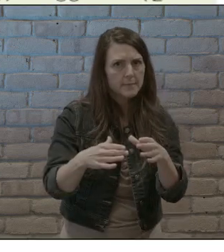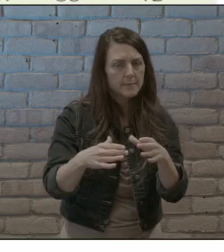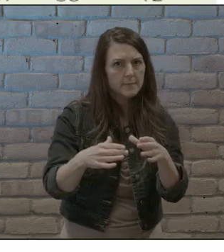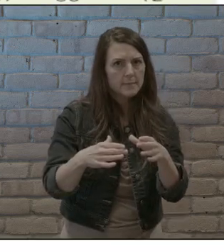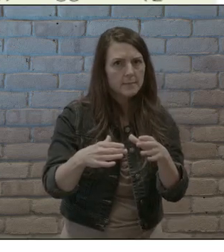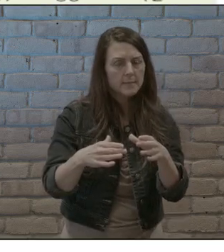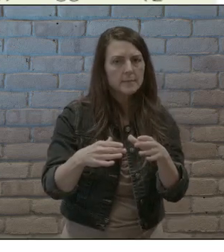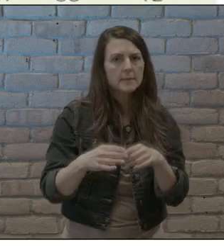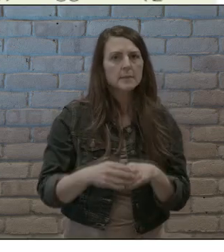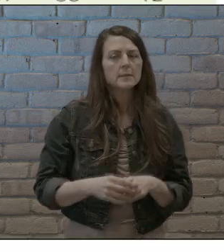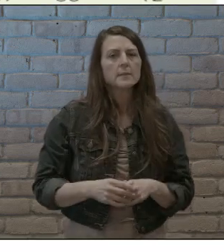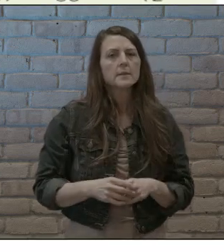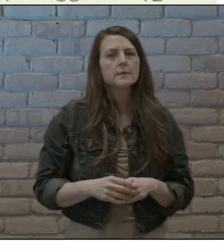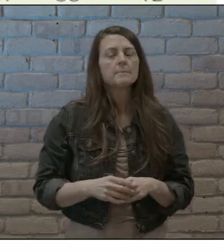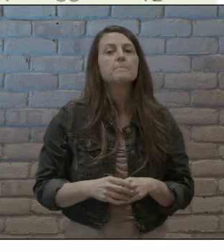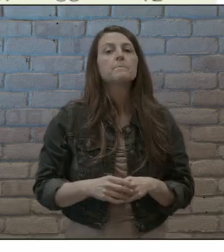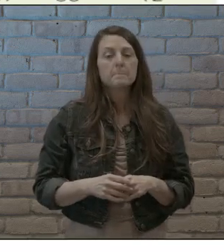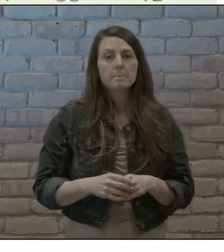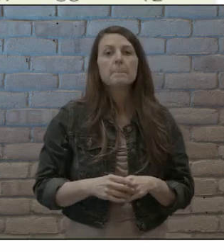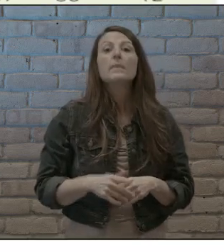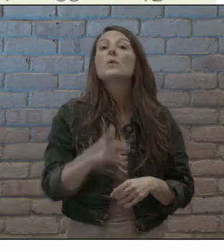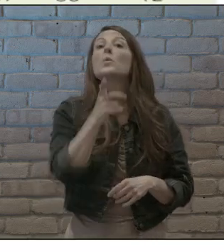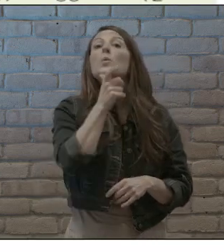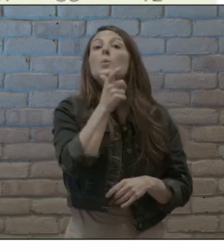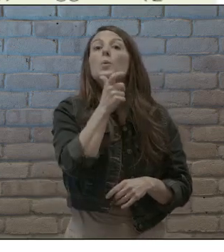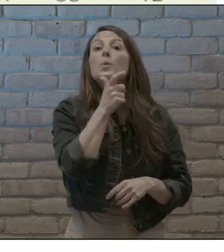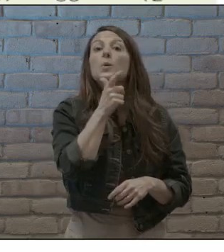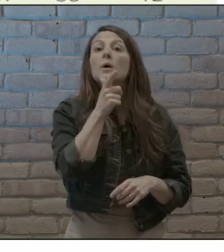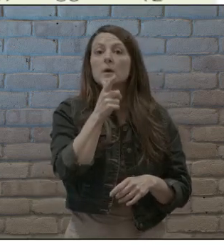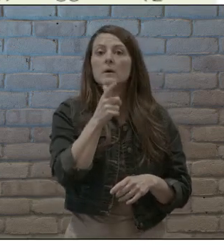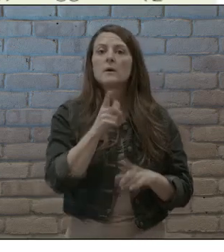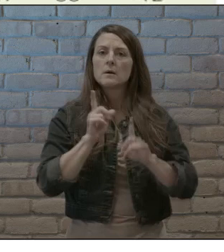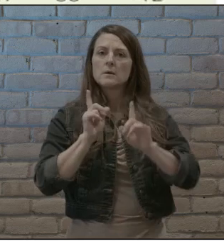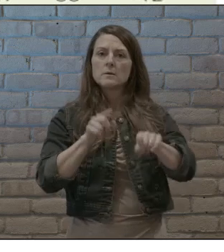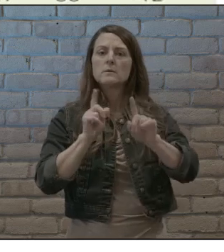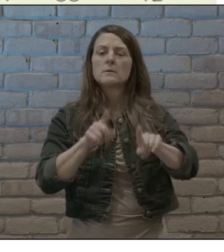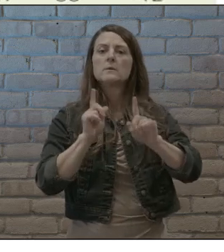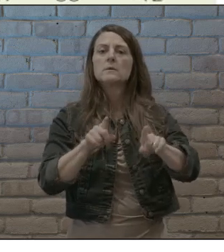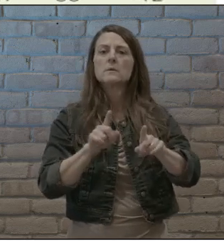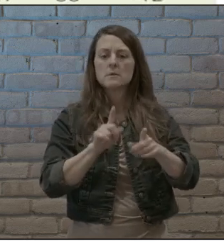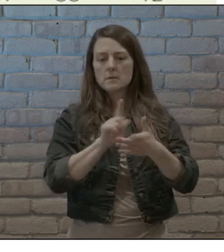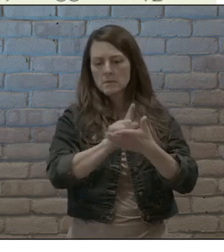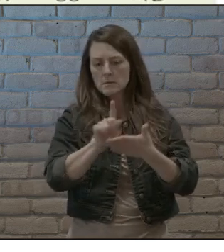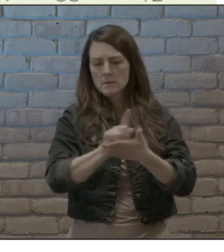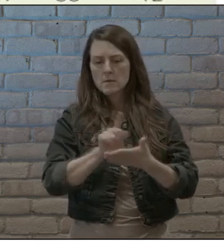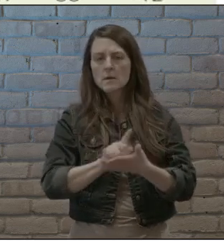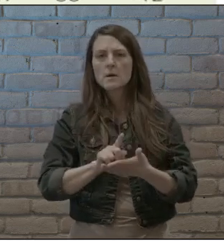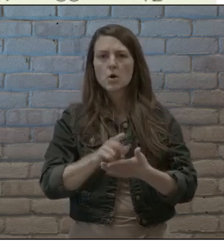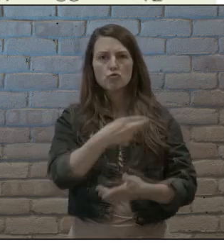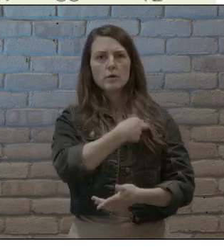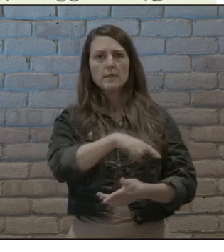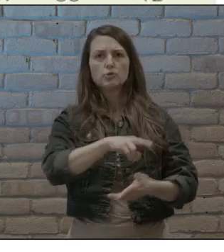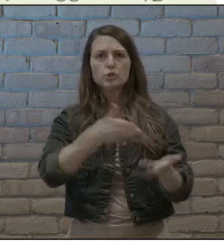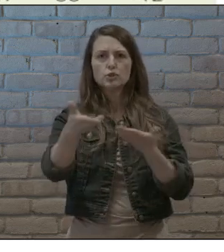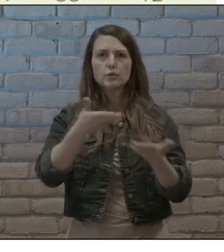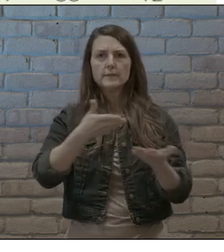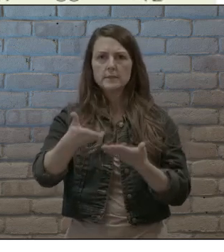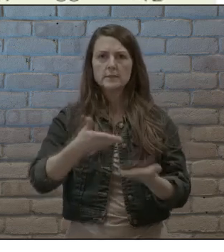is this. Those who attend a weekly religious